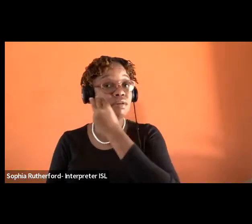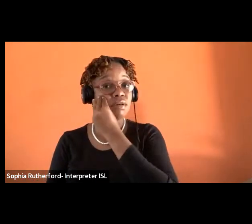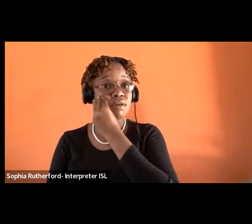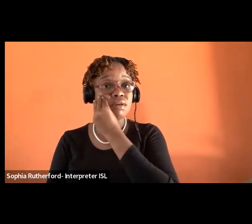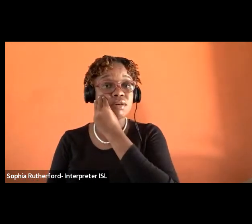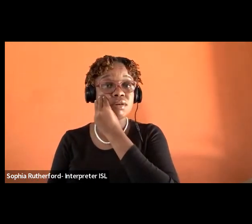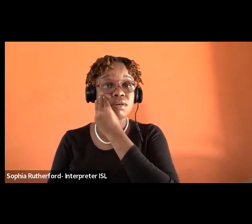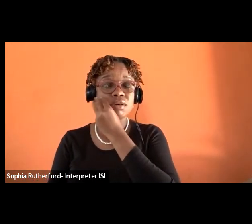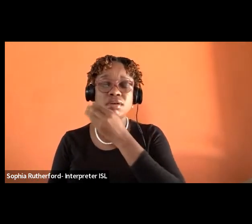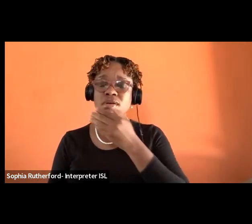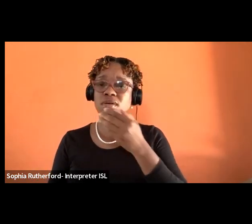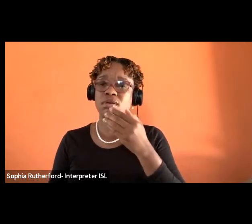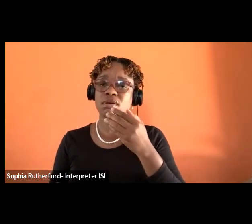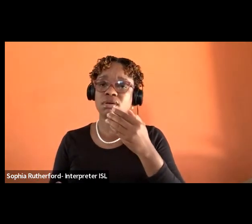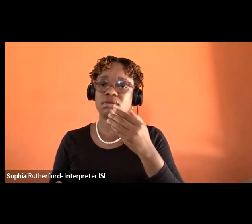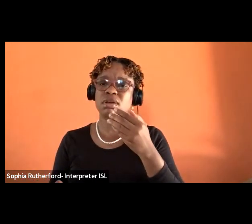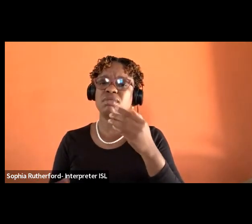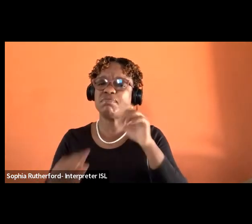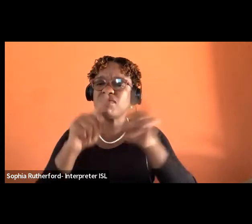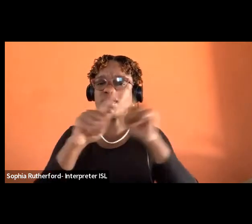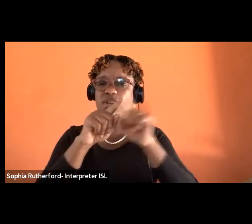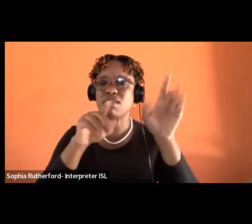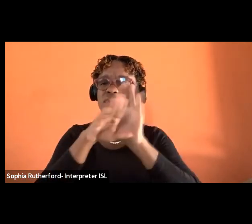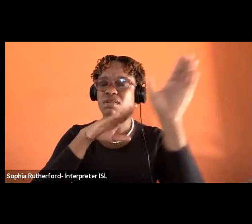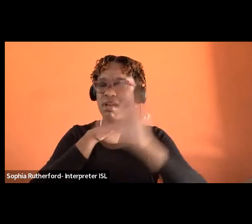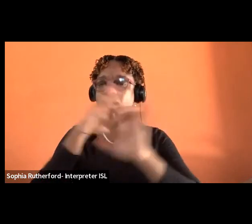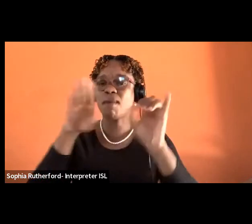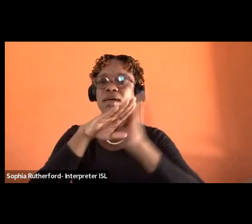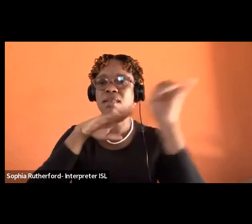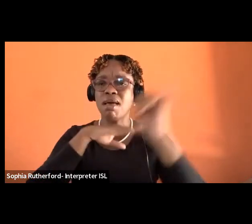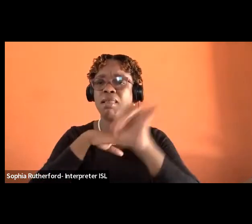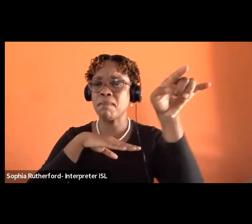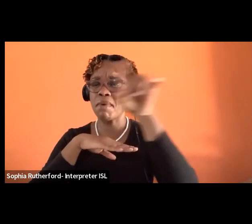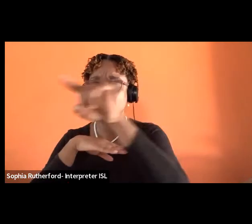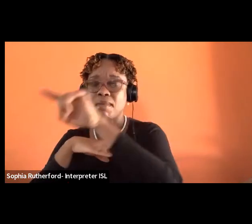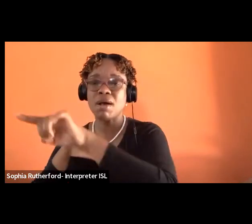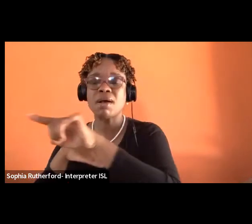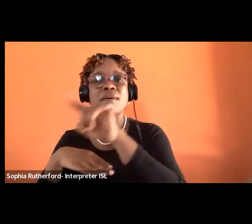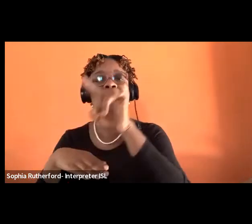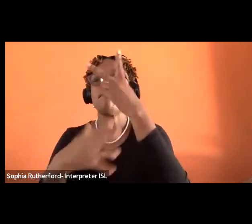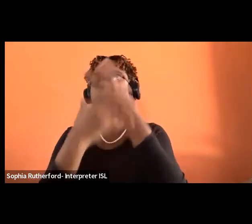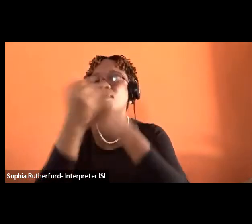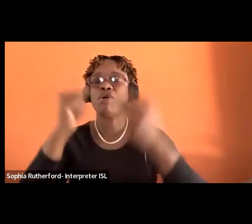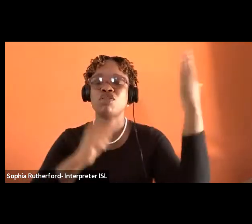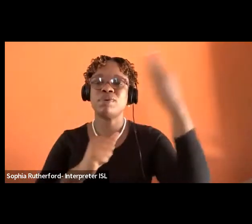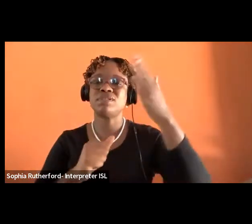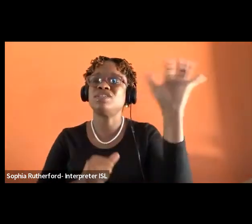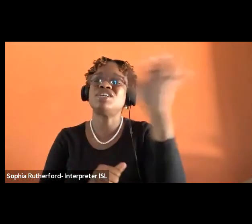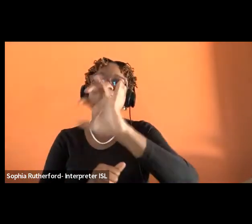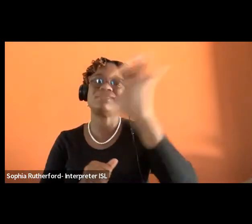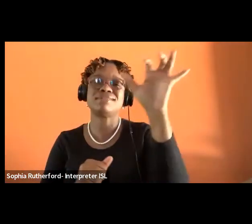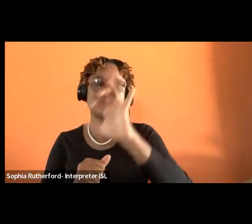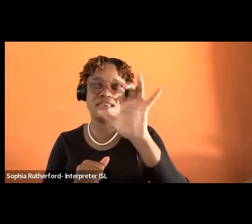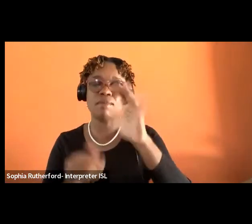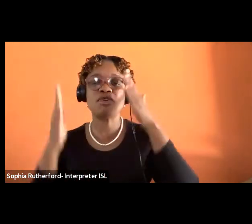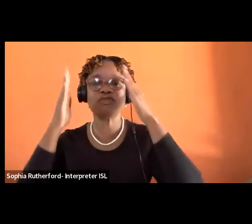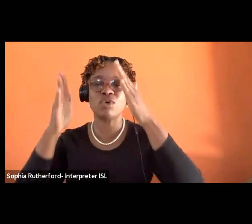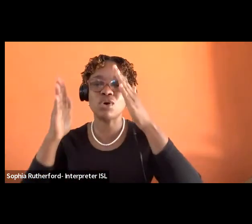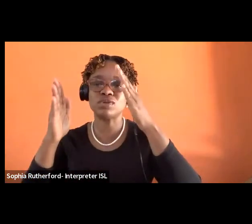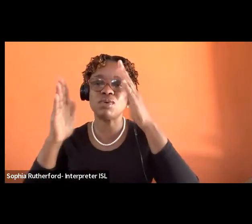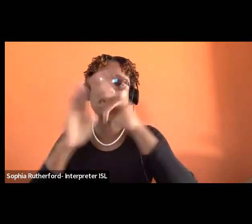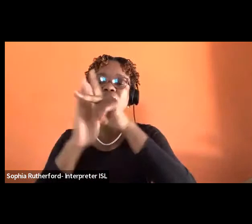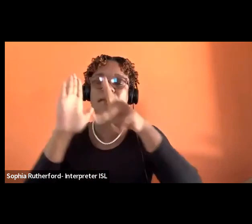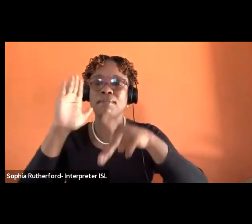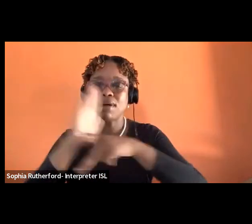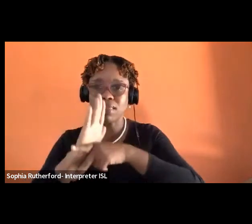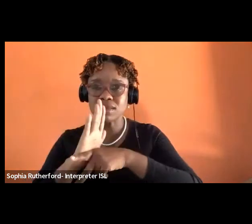islands, they're basically saying the same thing. The need for a shift towards policy and